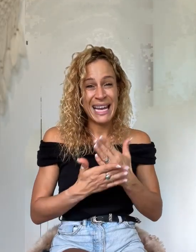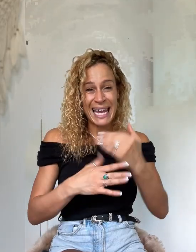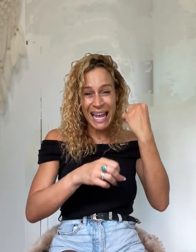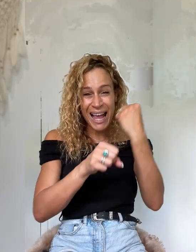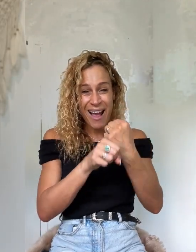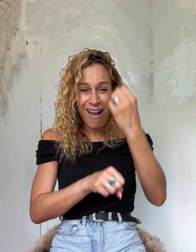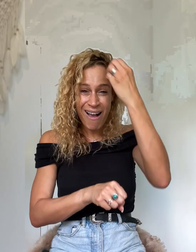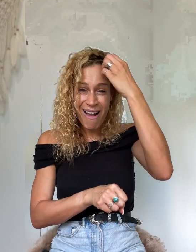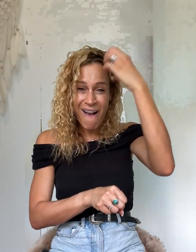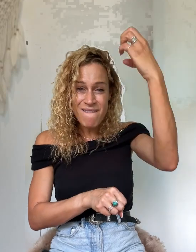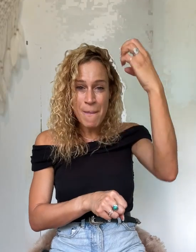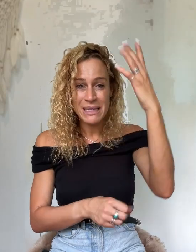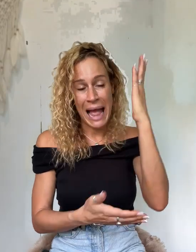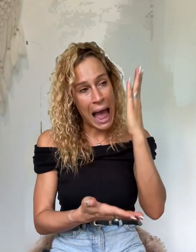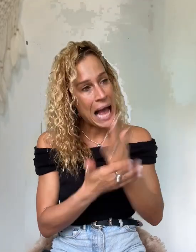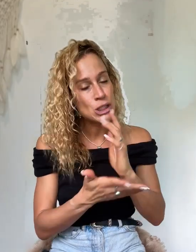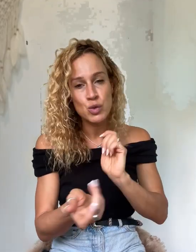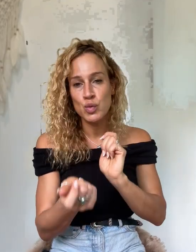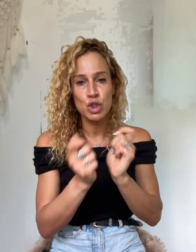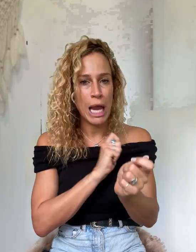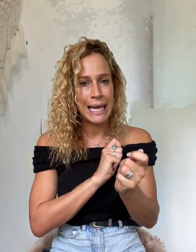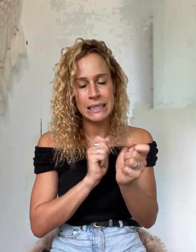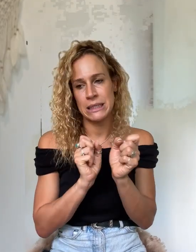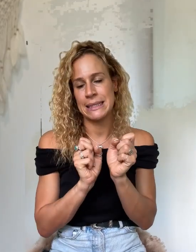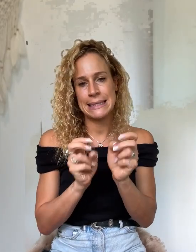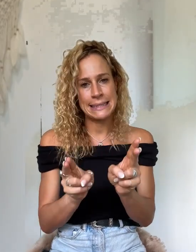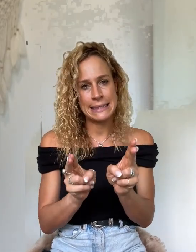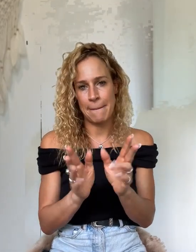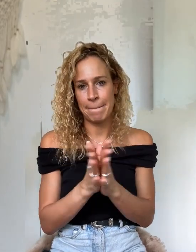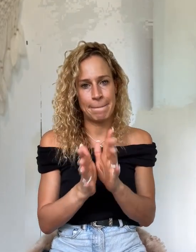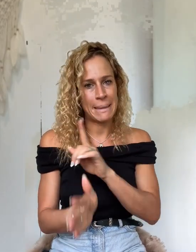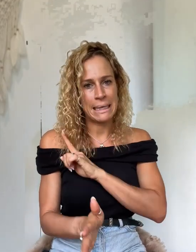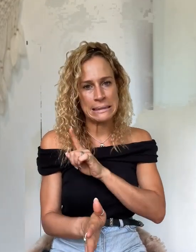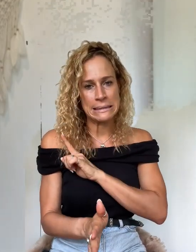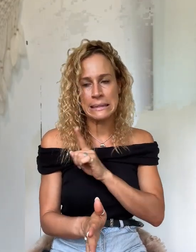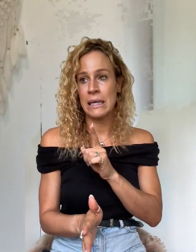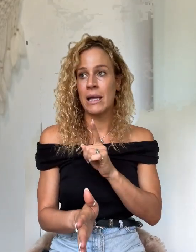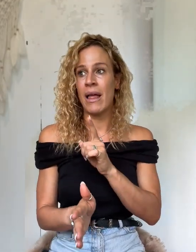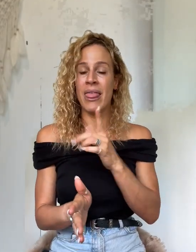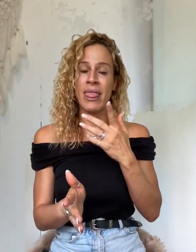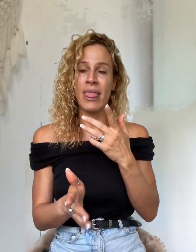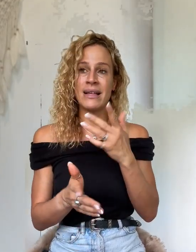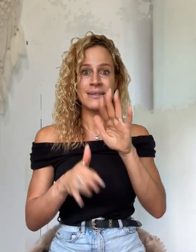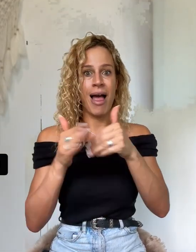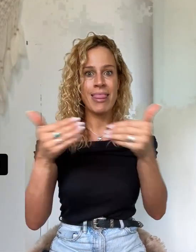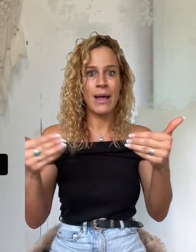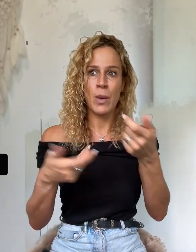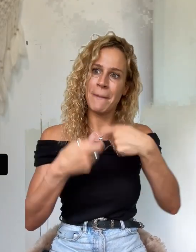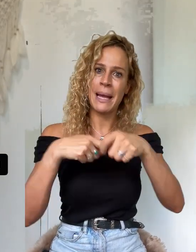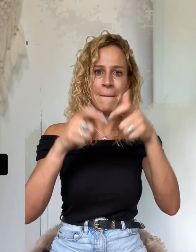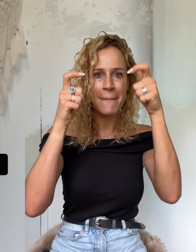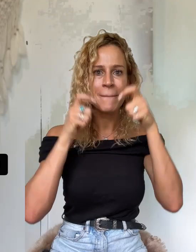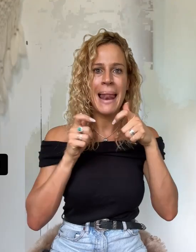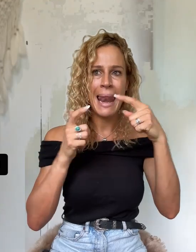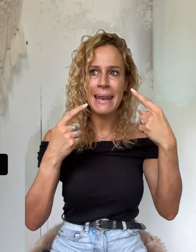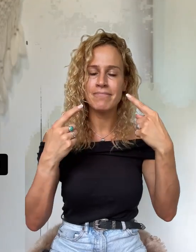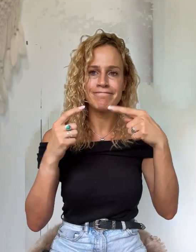And, they've legalised sign language and made it a legal requirement, but they